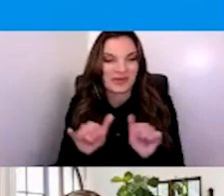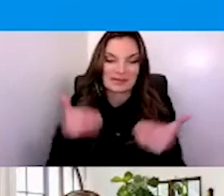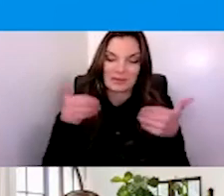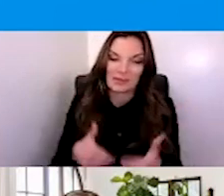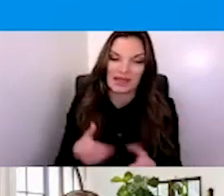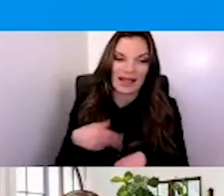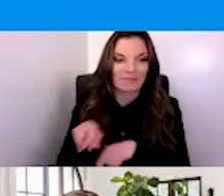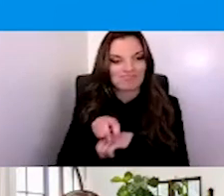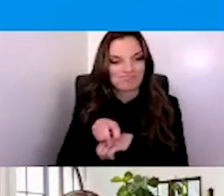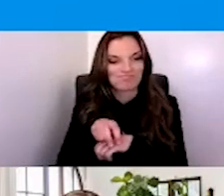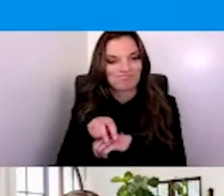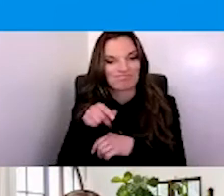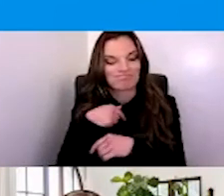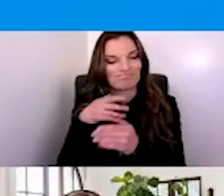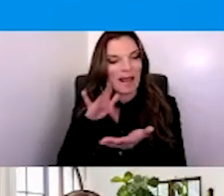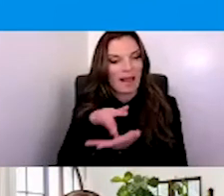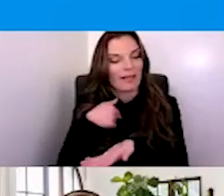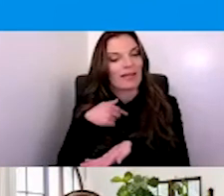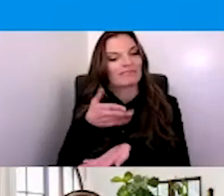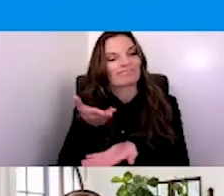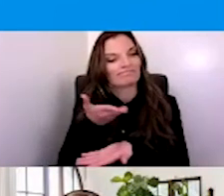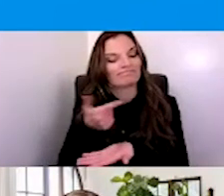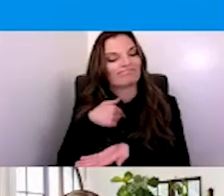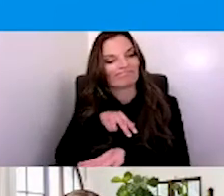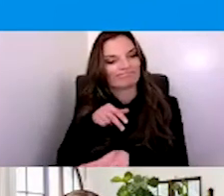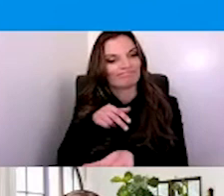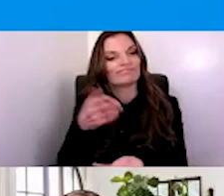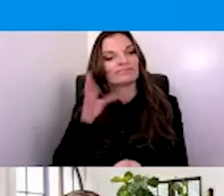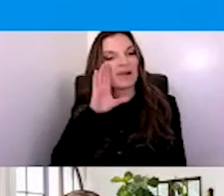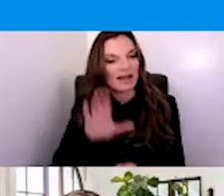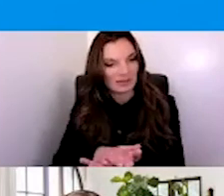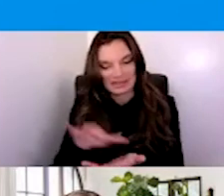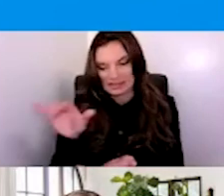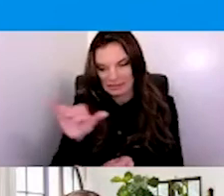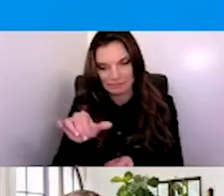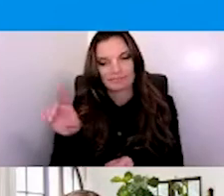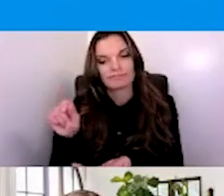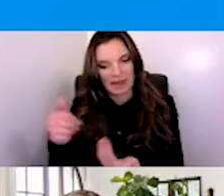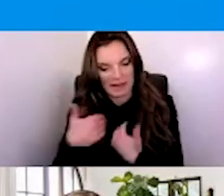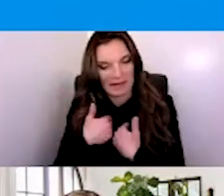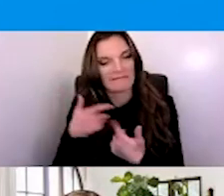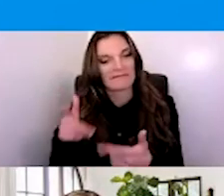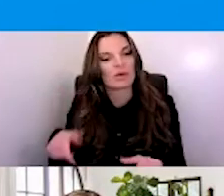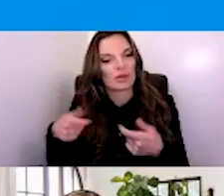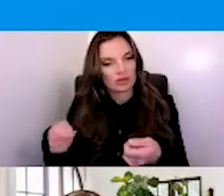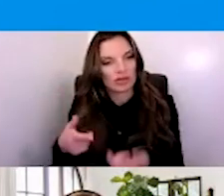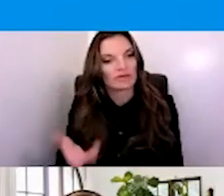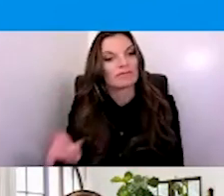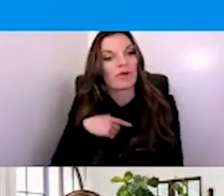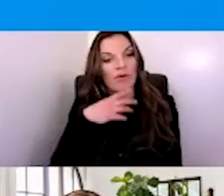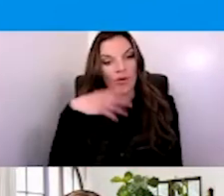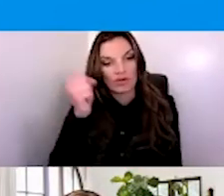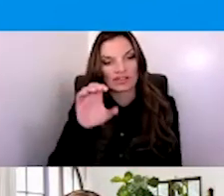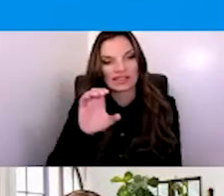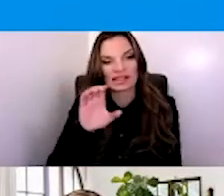sandwiched in the middle here. And then my husband also has a disability and uses a wheelchair. And then our oldest is